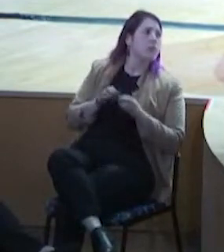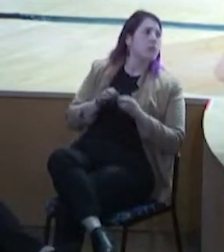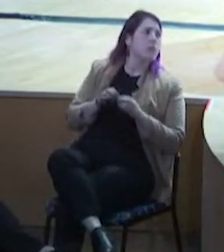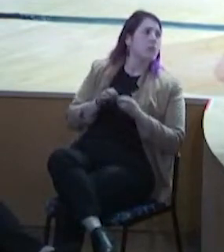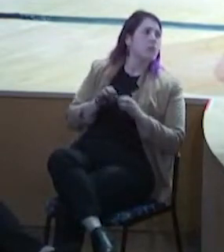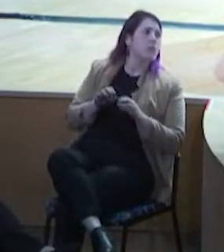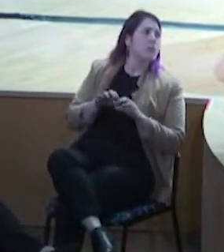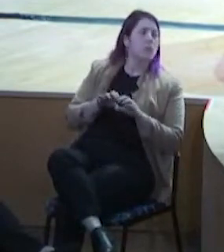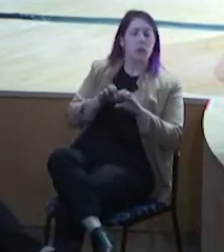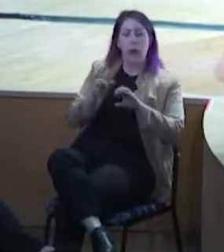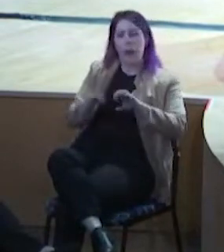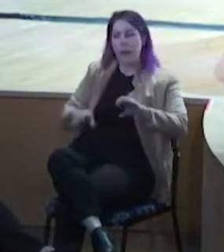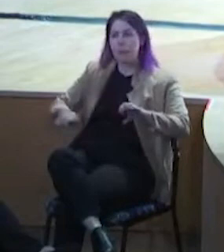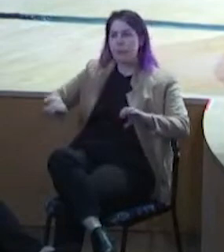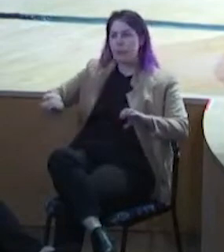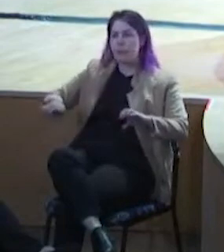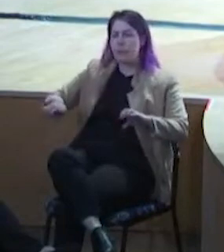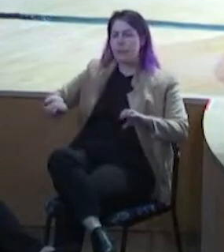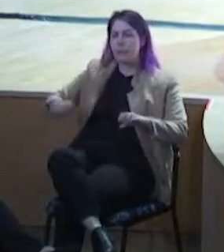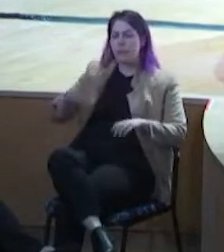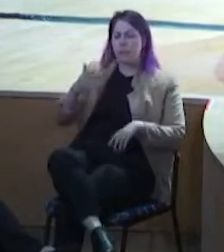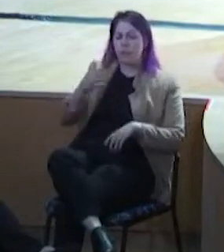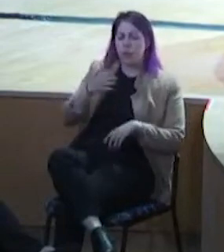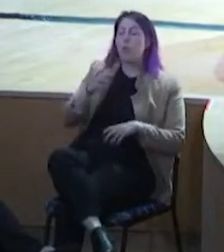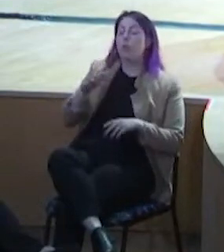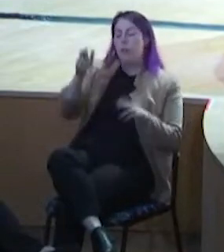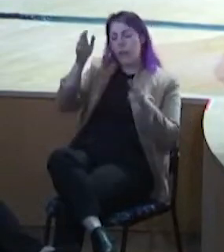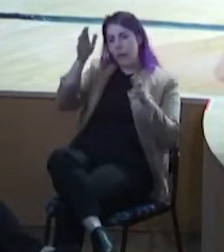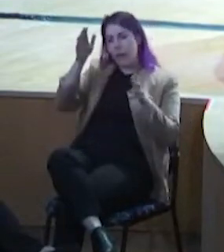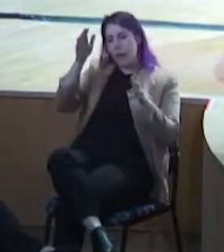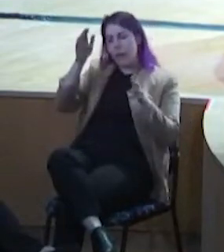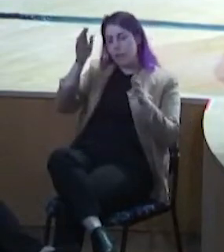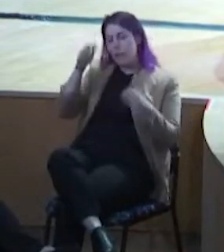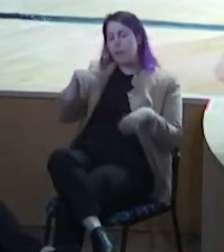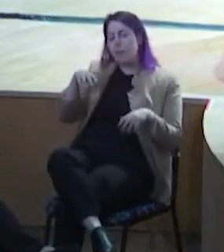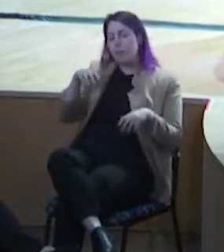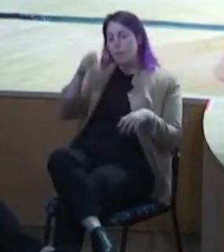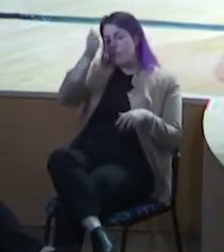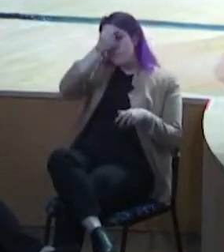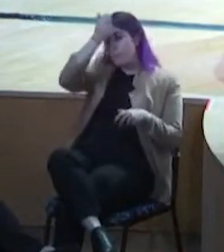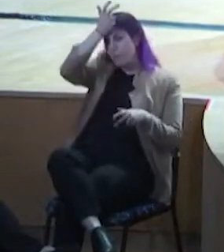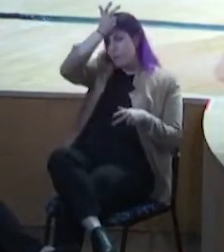the Ramsar, that are protecting swamps.